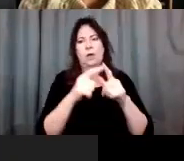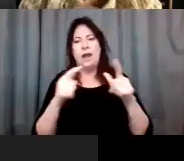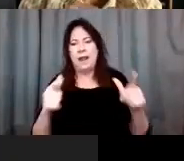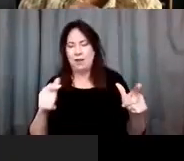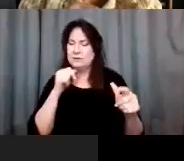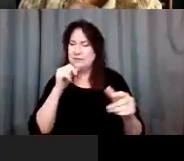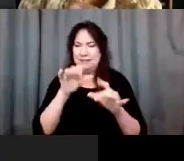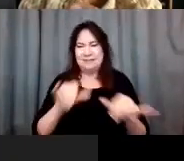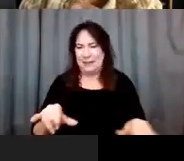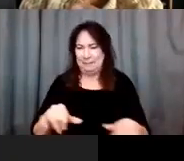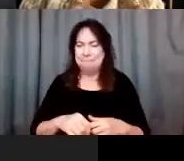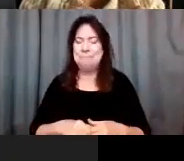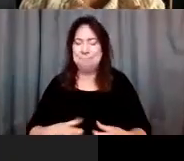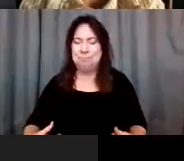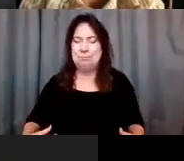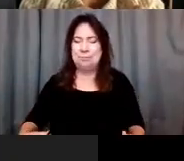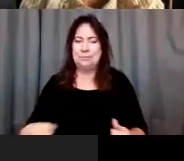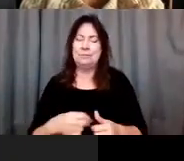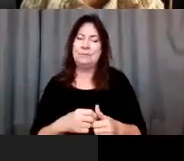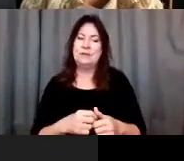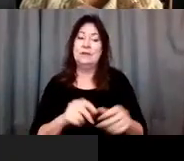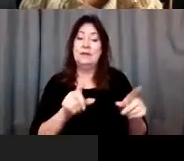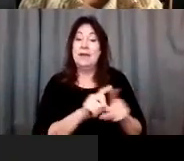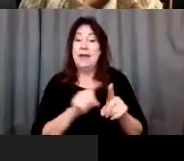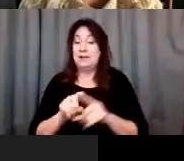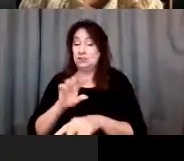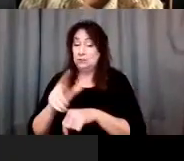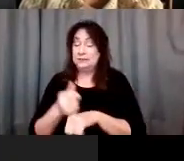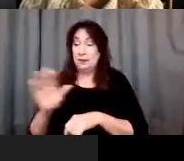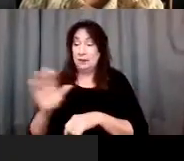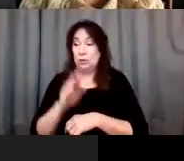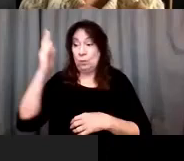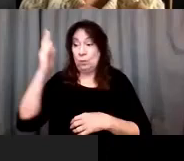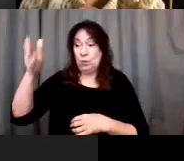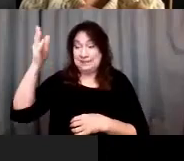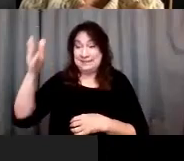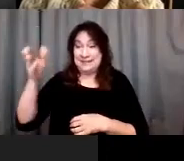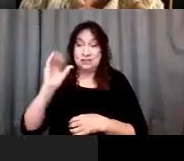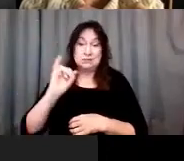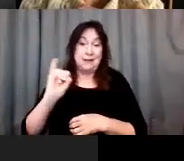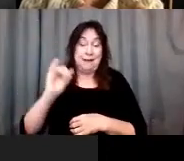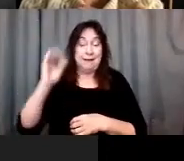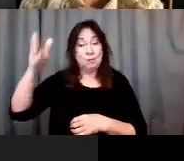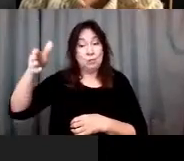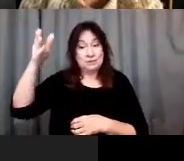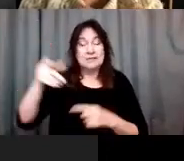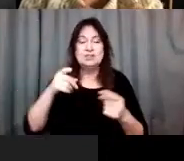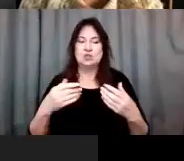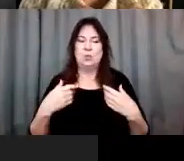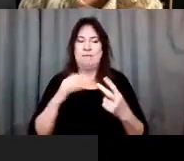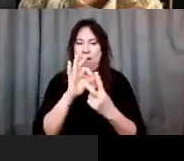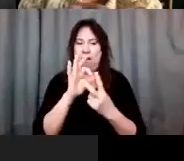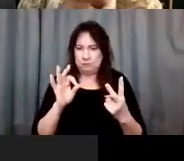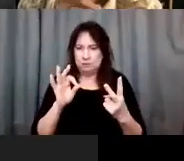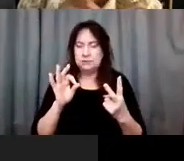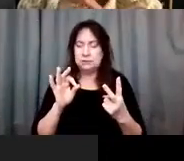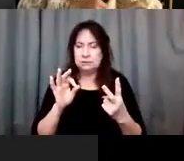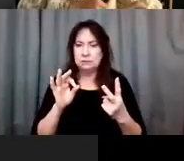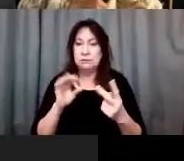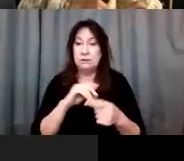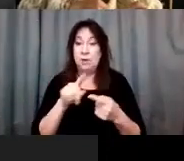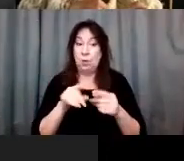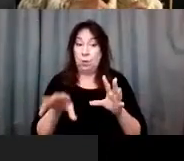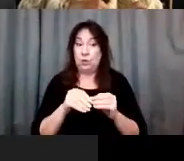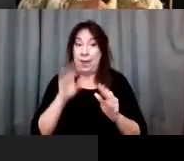way. As you set up your presentations in iPresentation, you have the option when you add